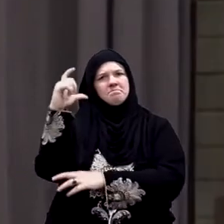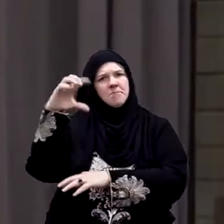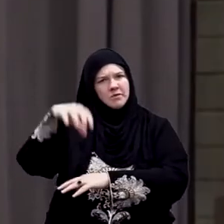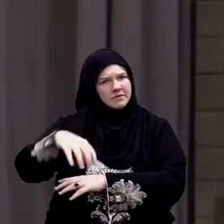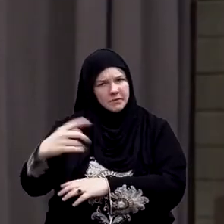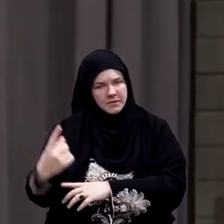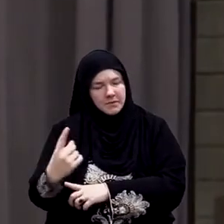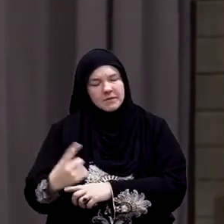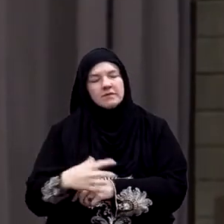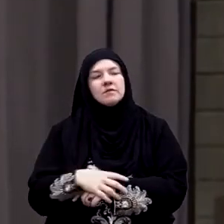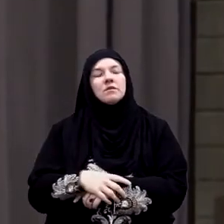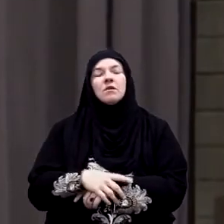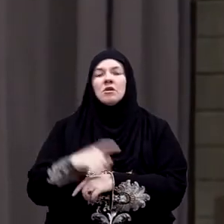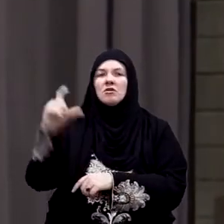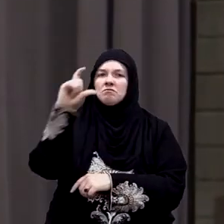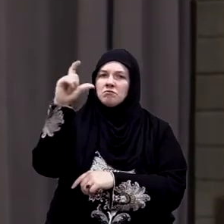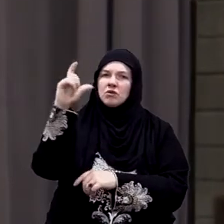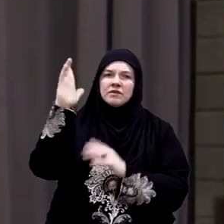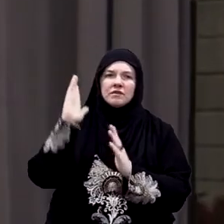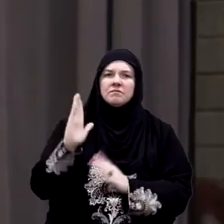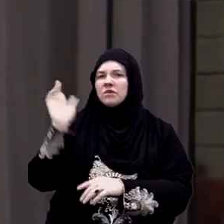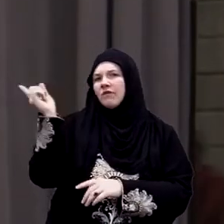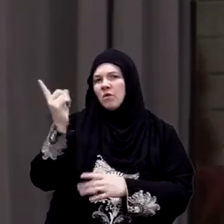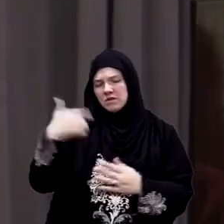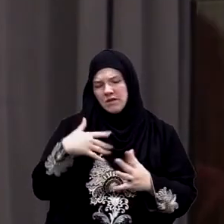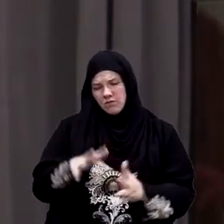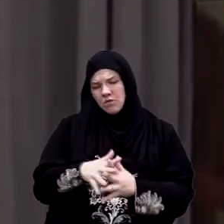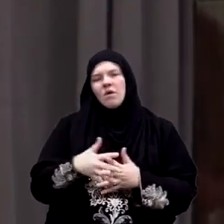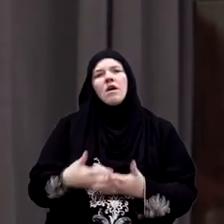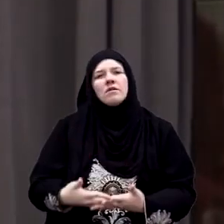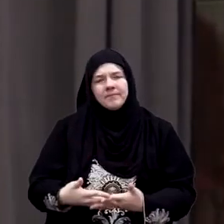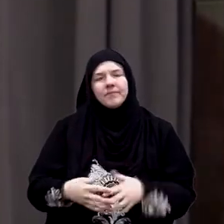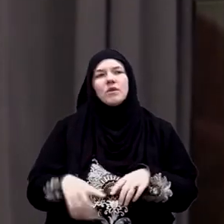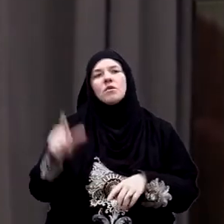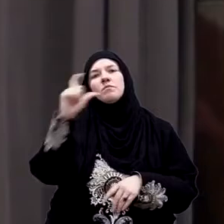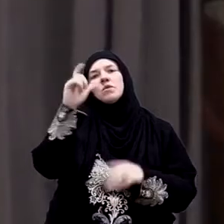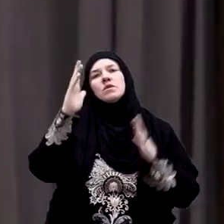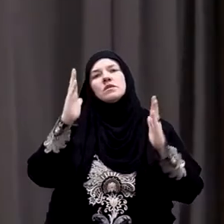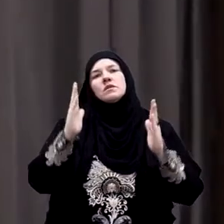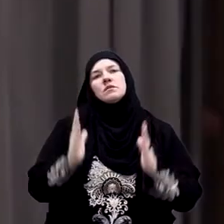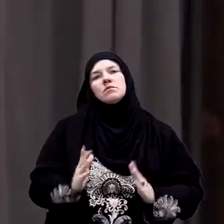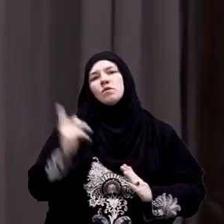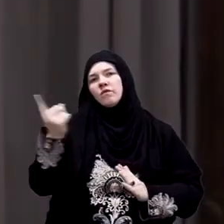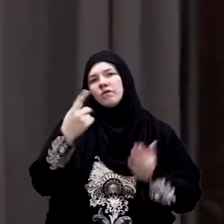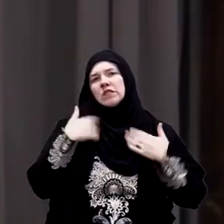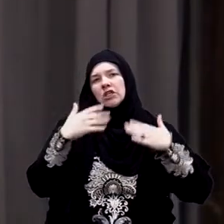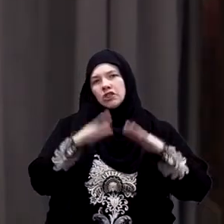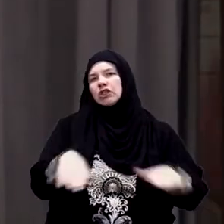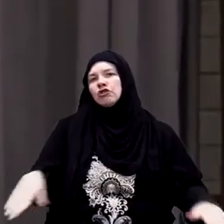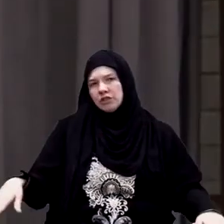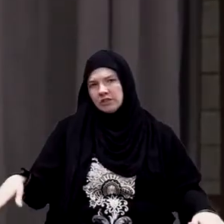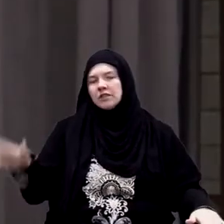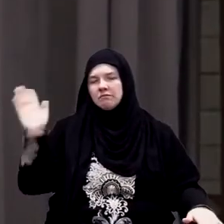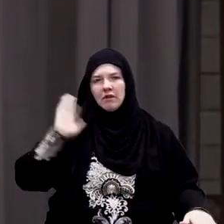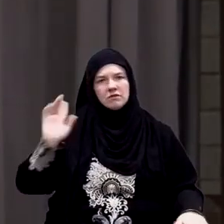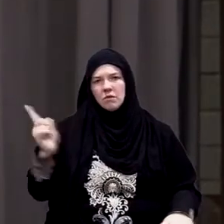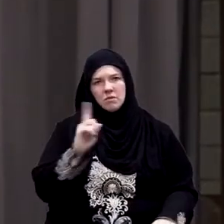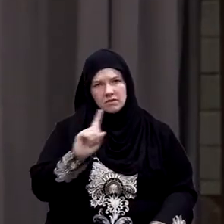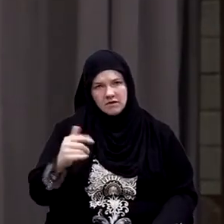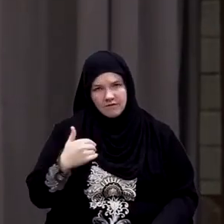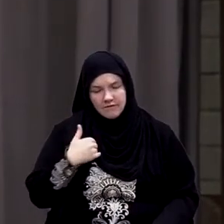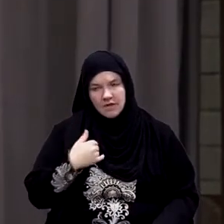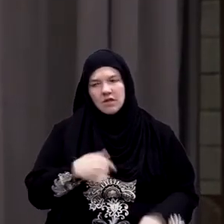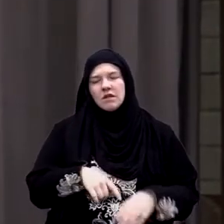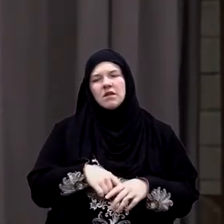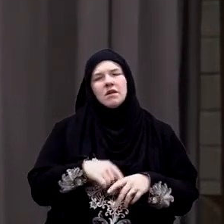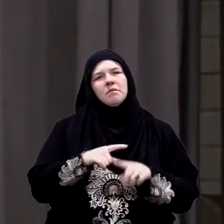Muslims have always had the Quran in the past. Muslims have always had children in the past.